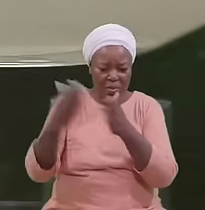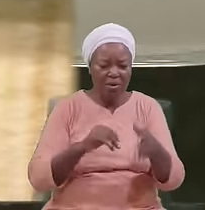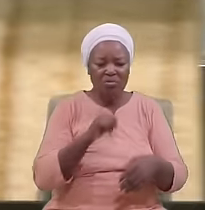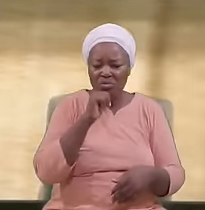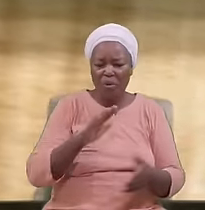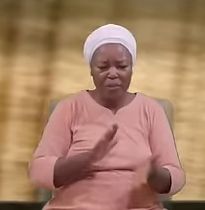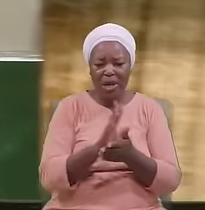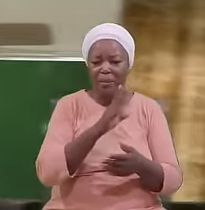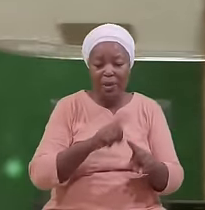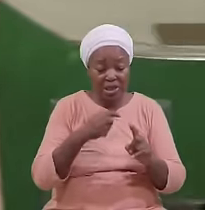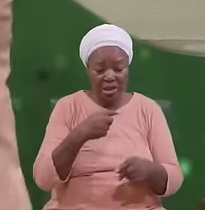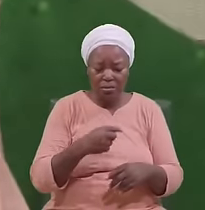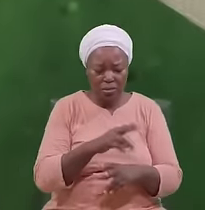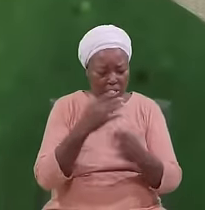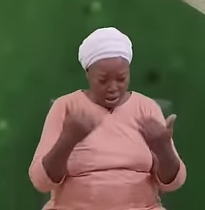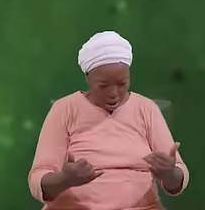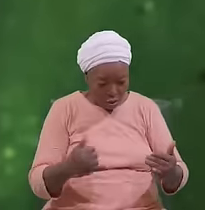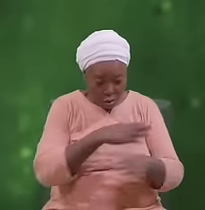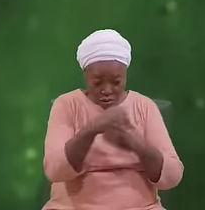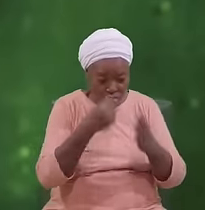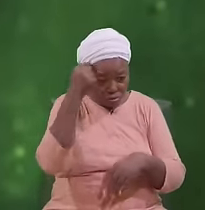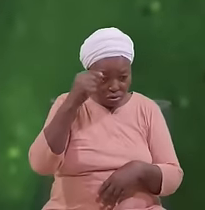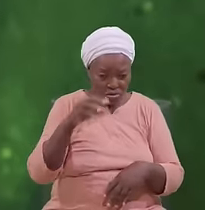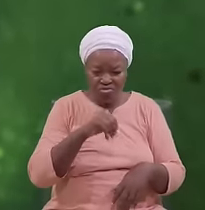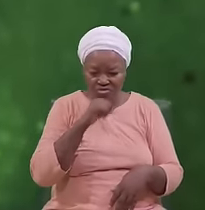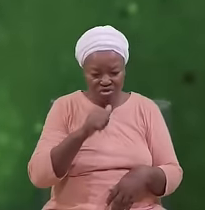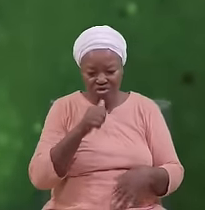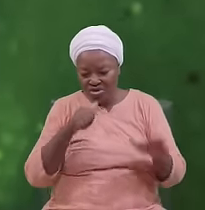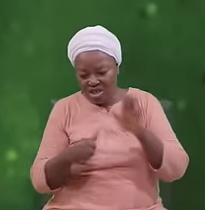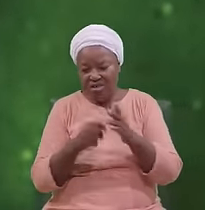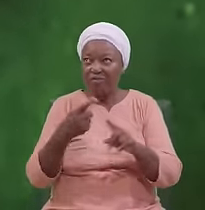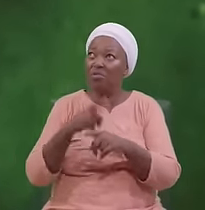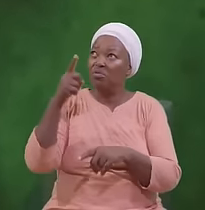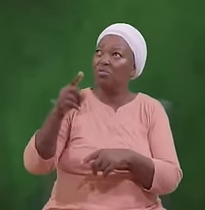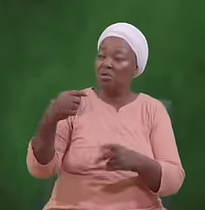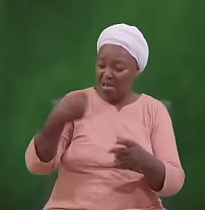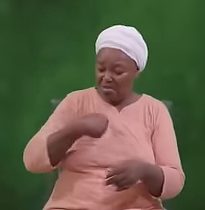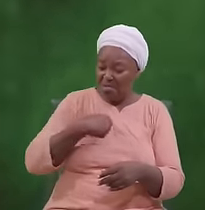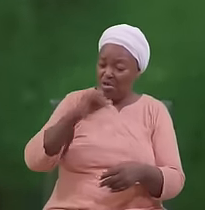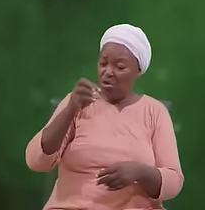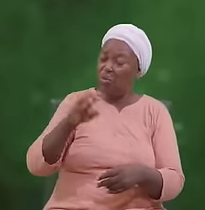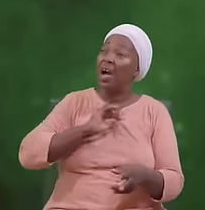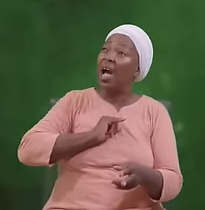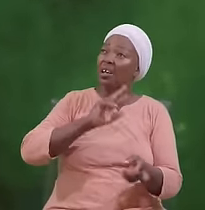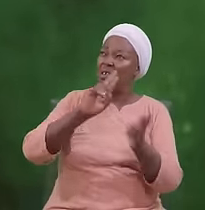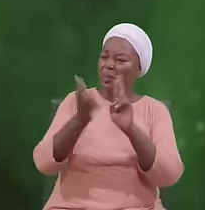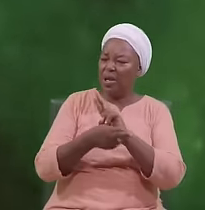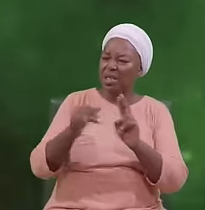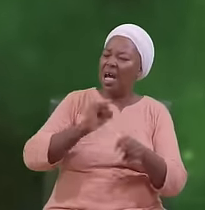all those thoughts, I know it's not hidden from you. I repent. I